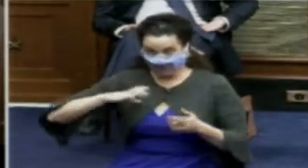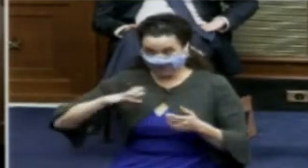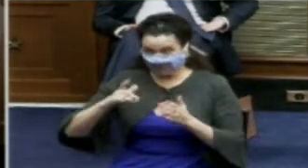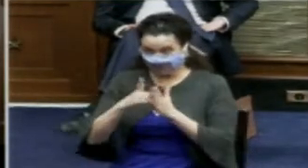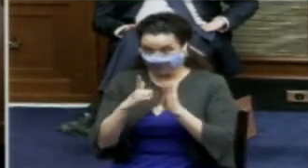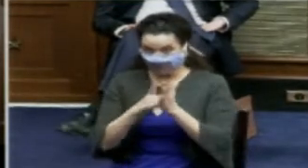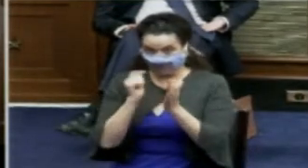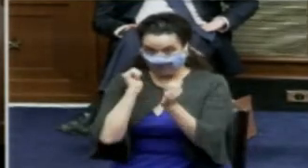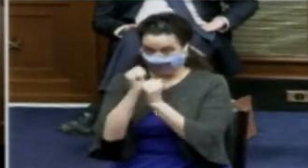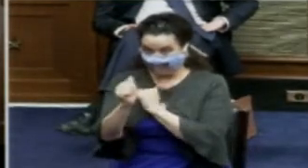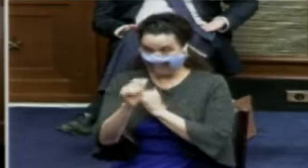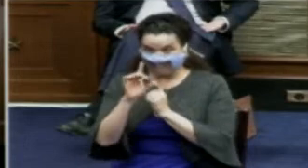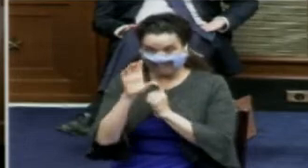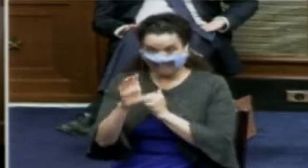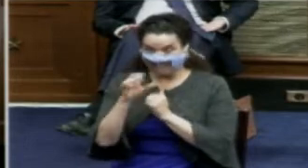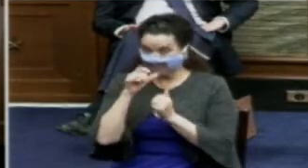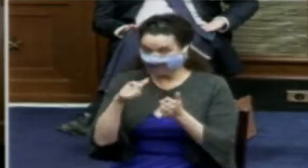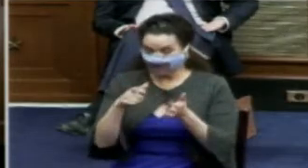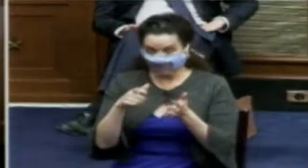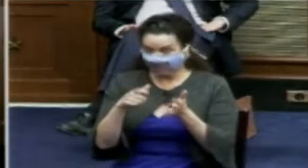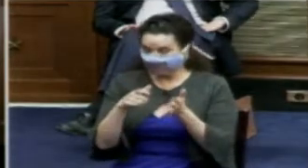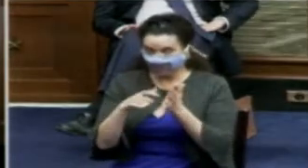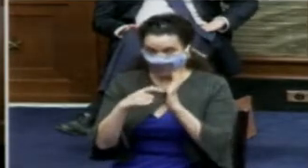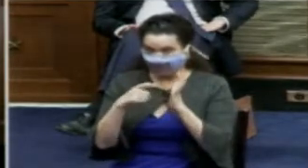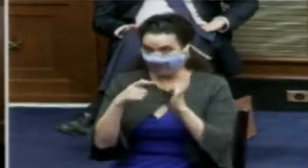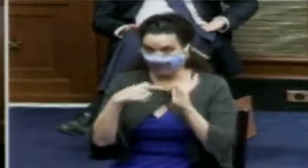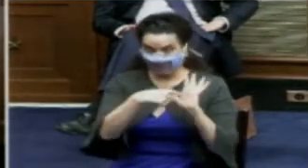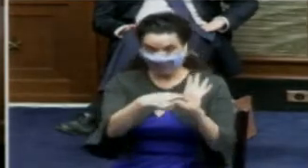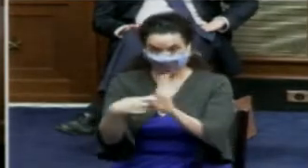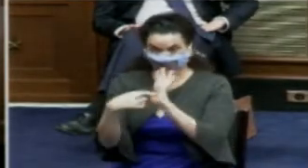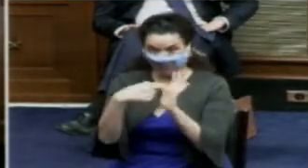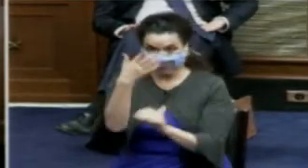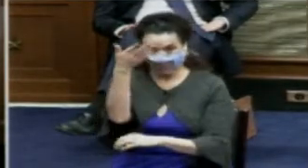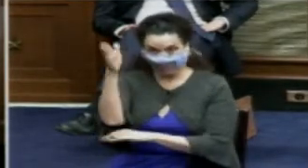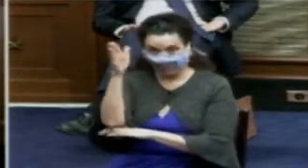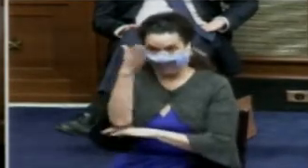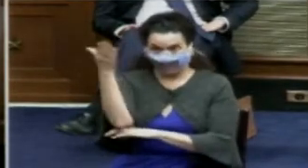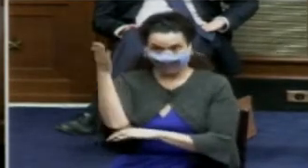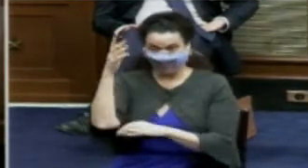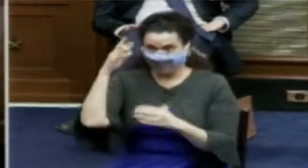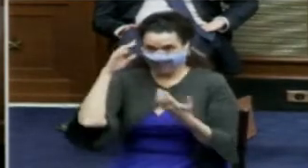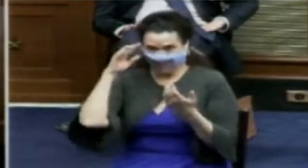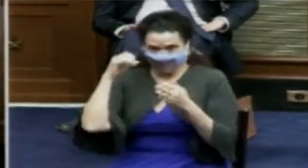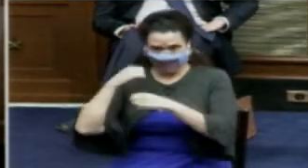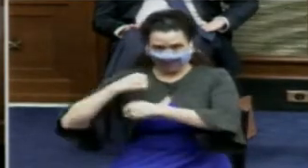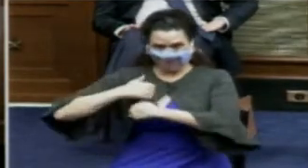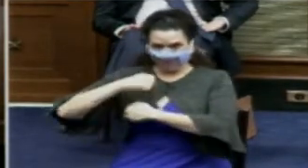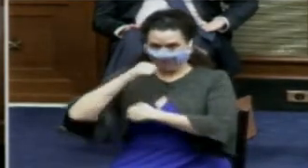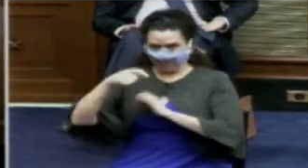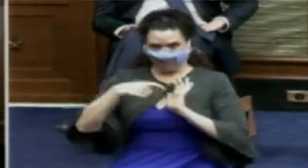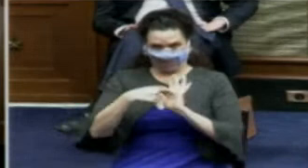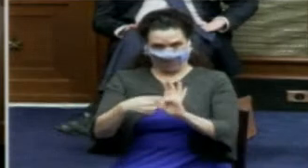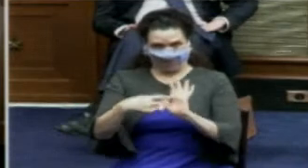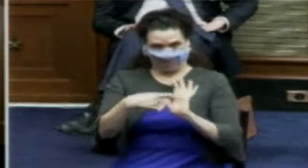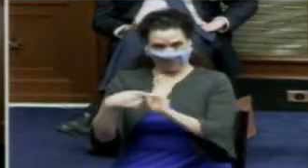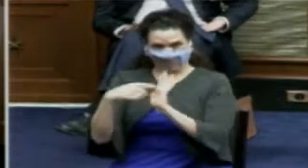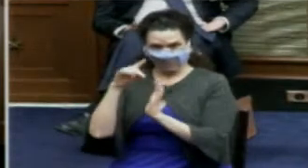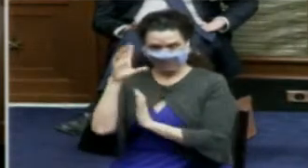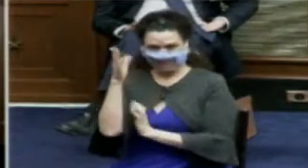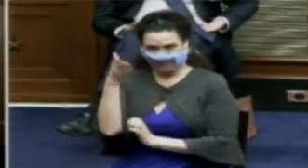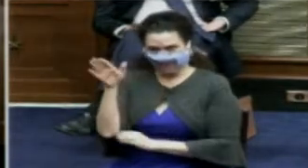when it displayed state flags. Over the course of America's history, hundreds of thousands of DC residents have served in the